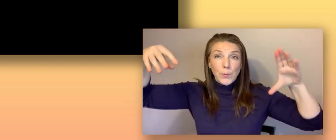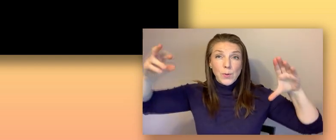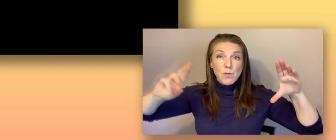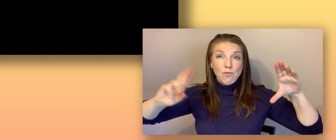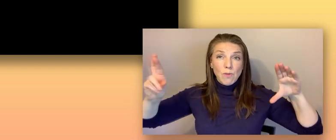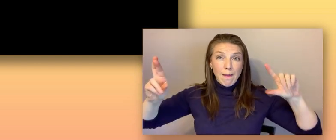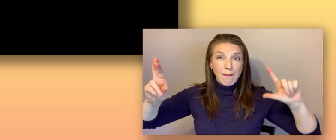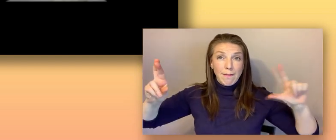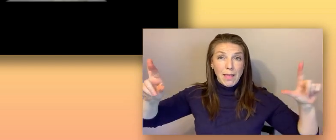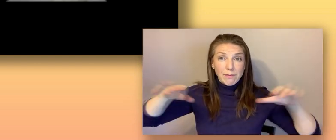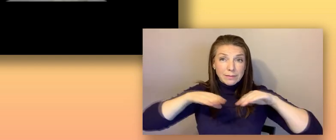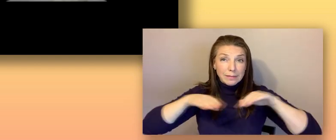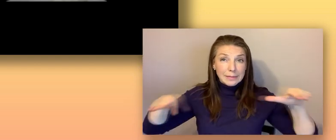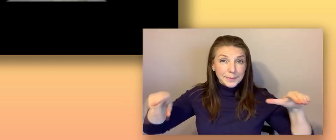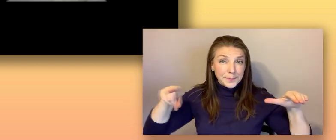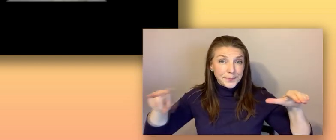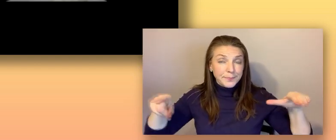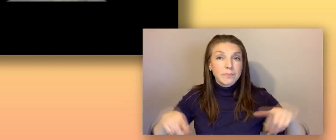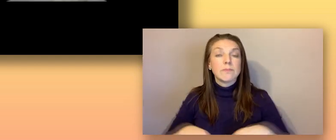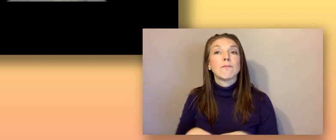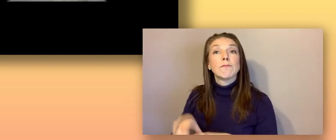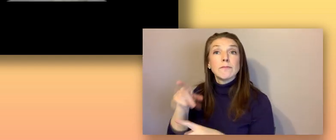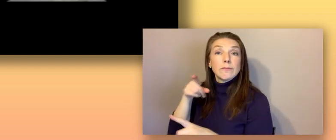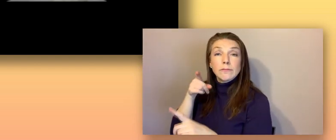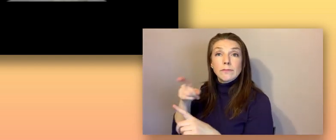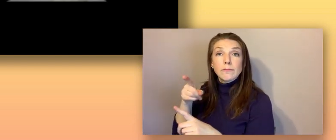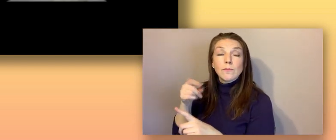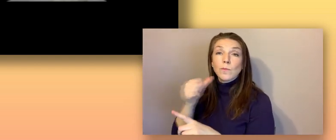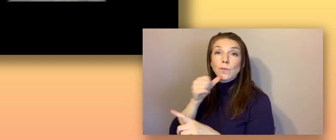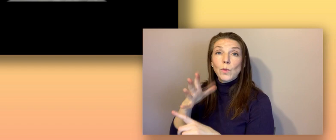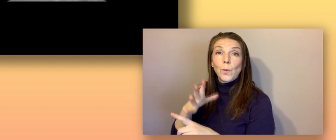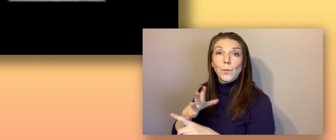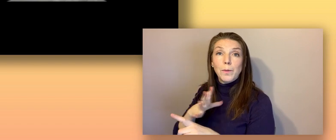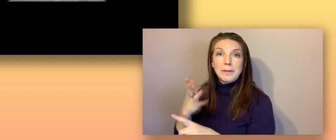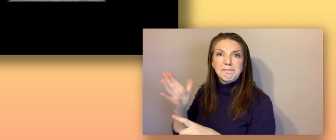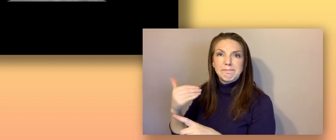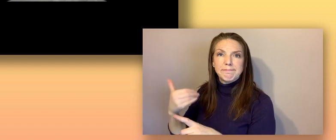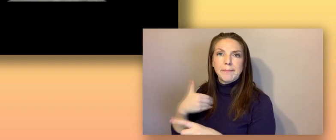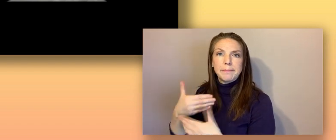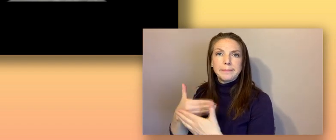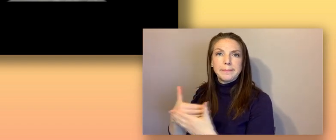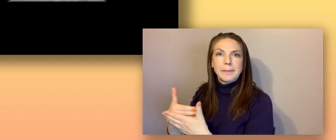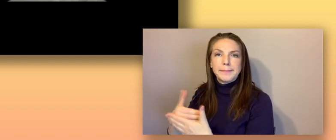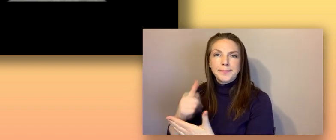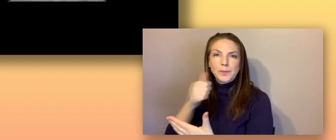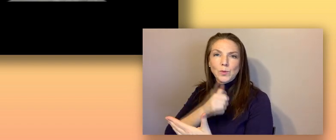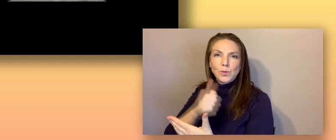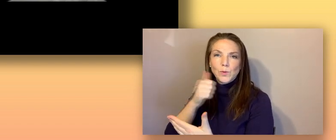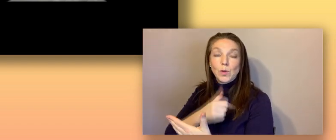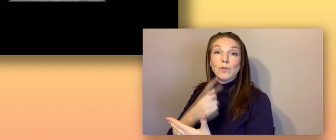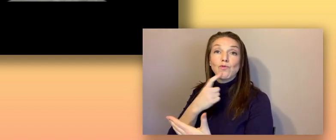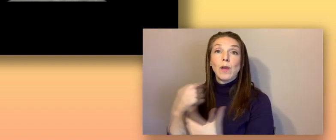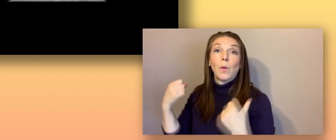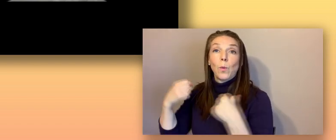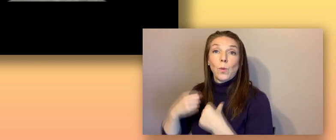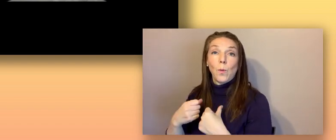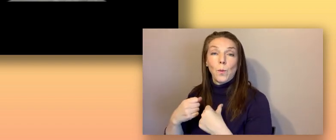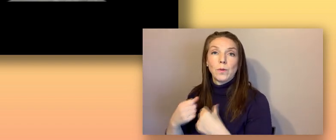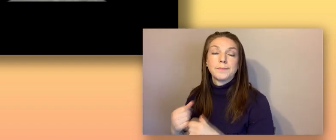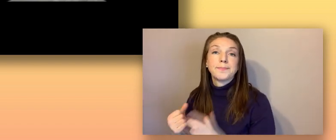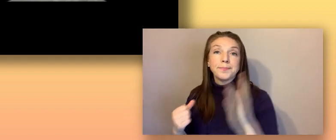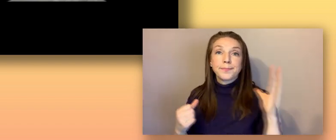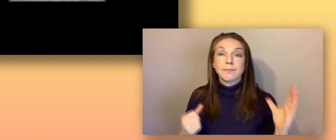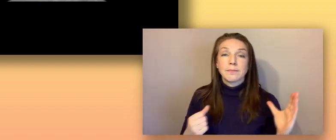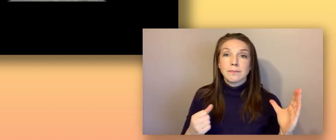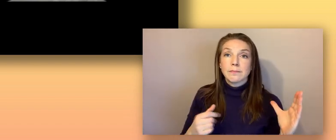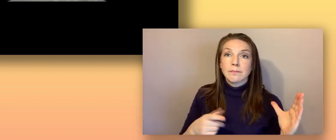opposite ends of the stage. On stage right, a woman is standing, holding a little girl in a red coat. Next to